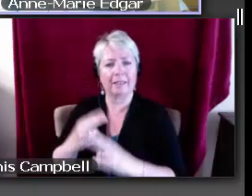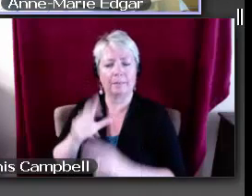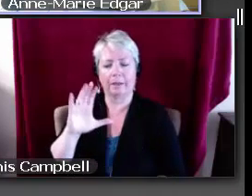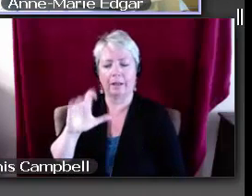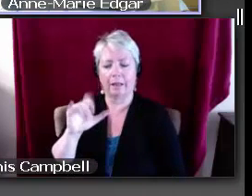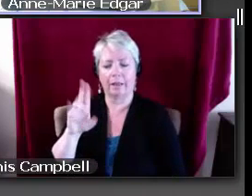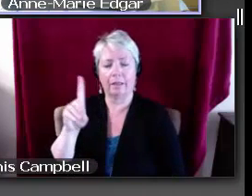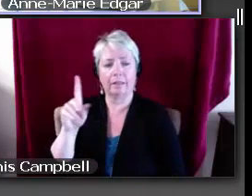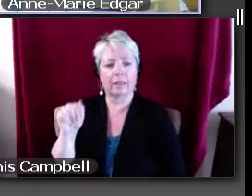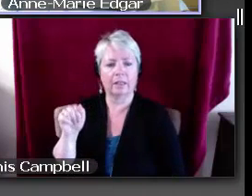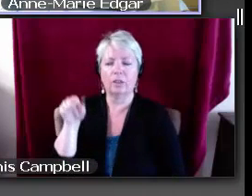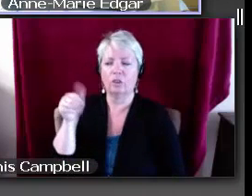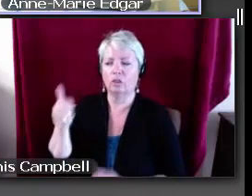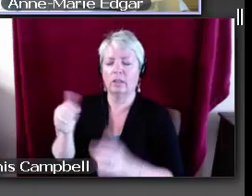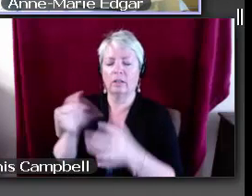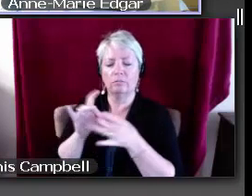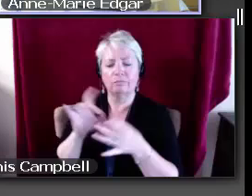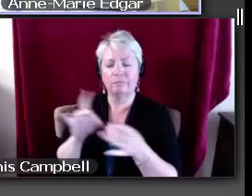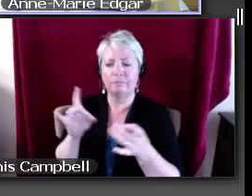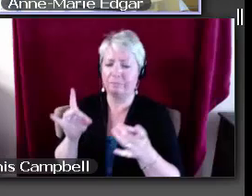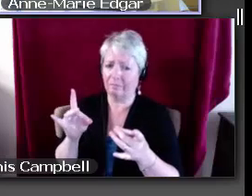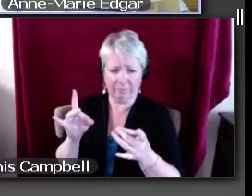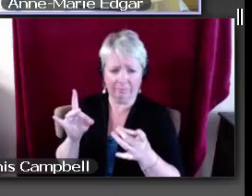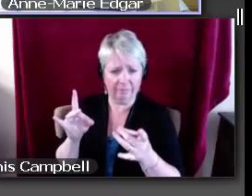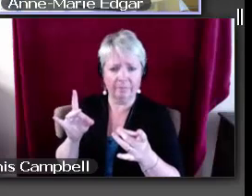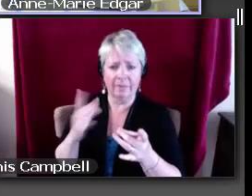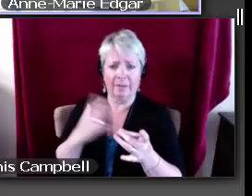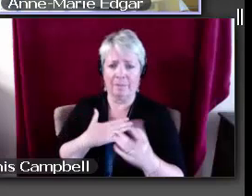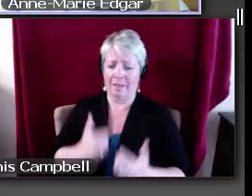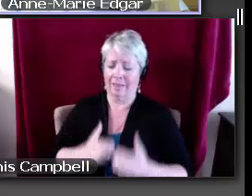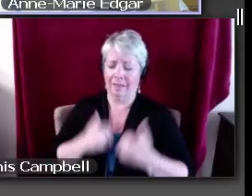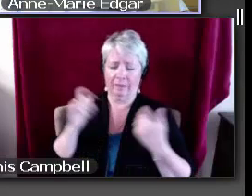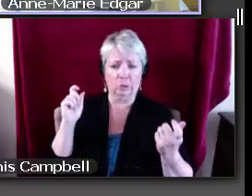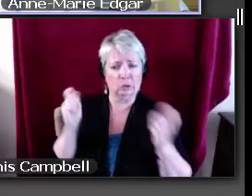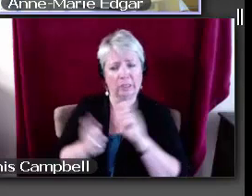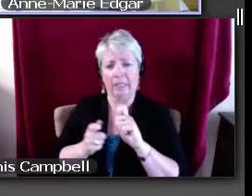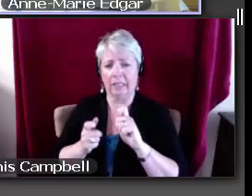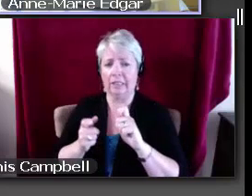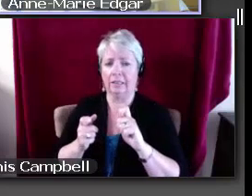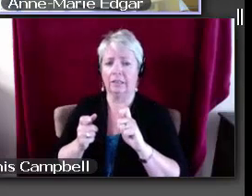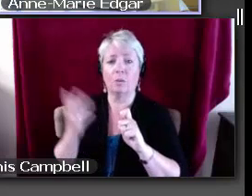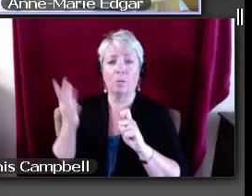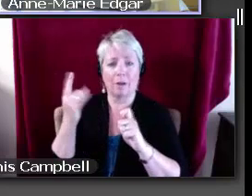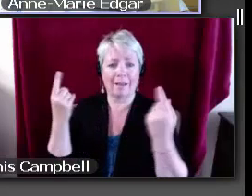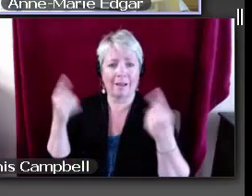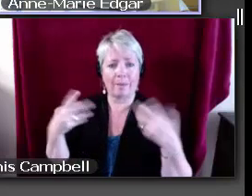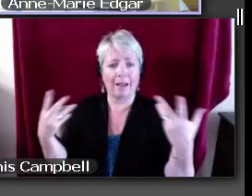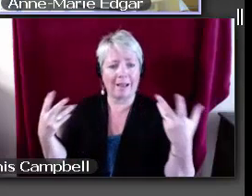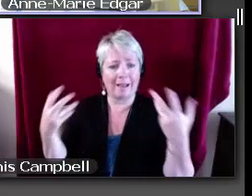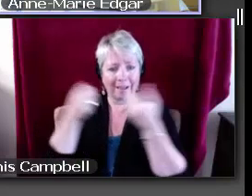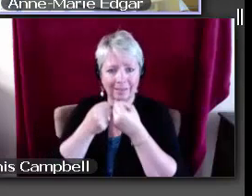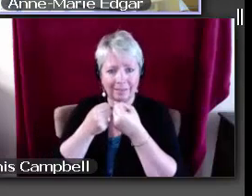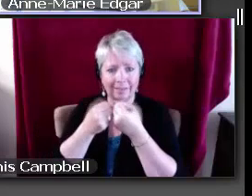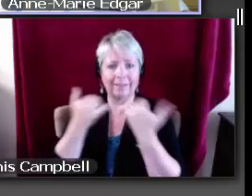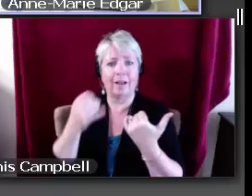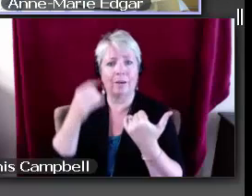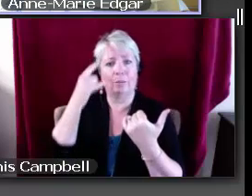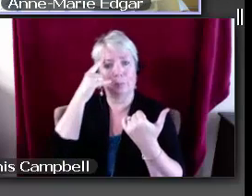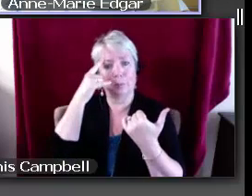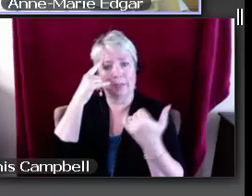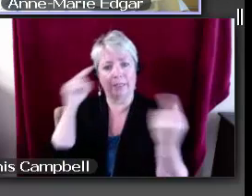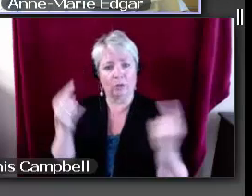it has been difficult to come to terms with the changes in my life since the accident that left me with a brain injury 3 years